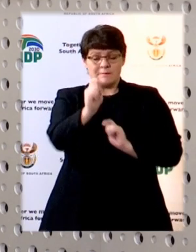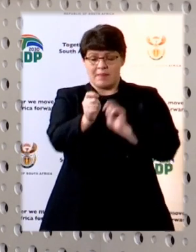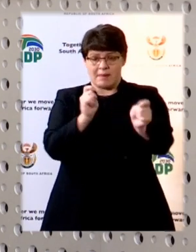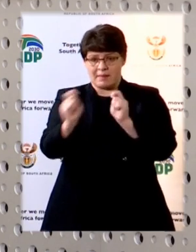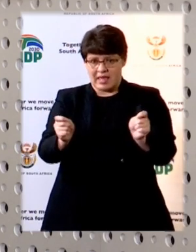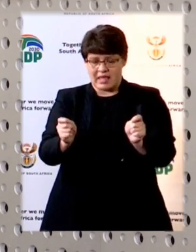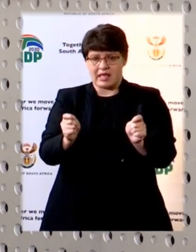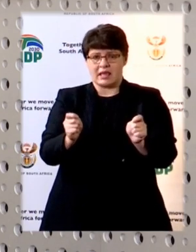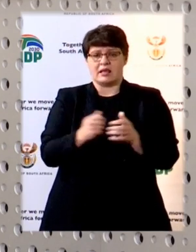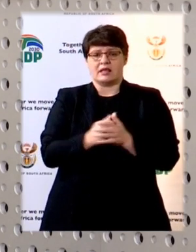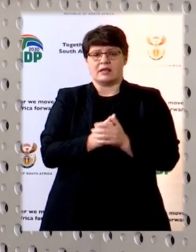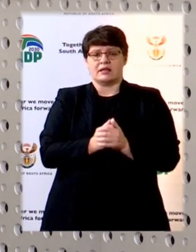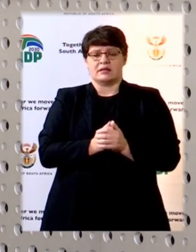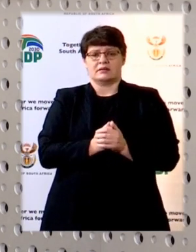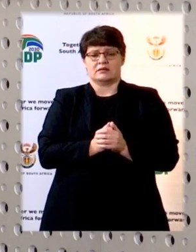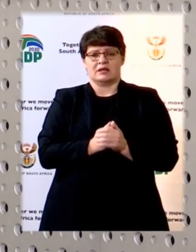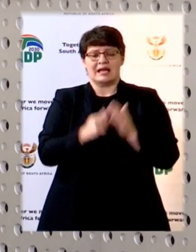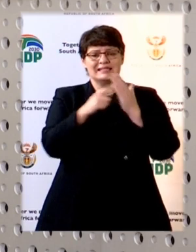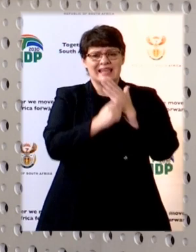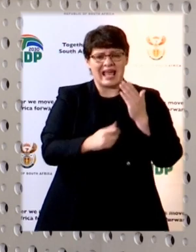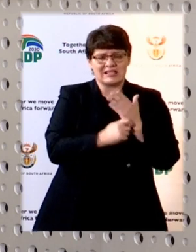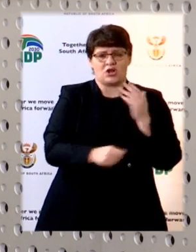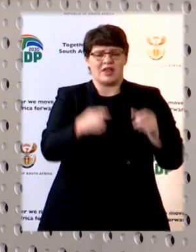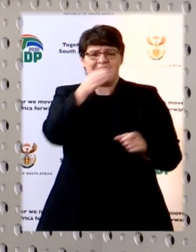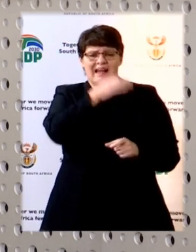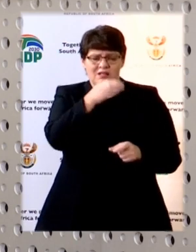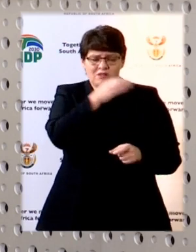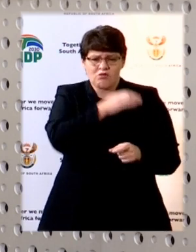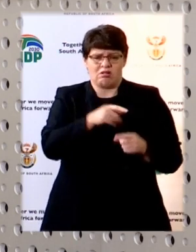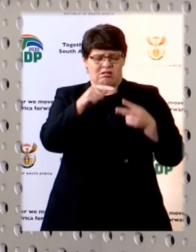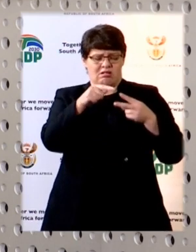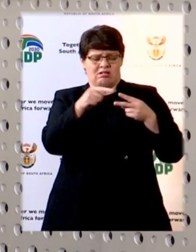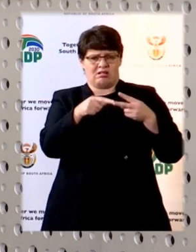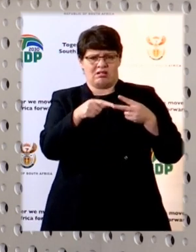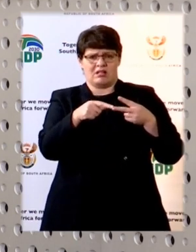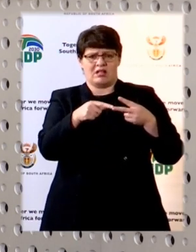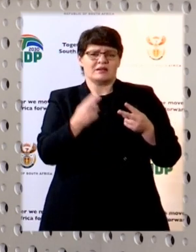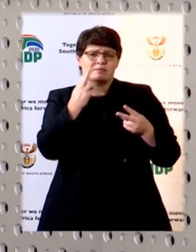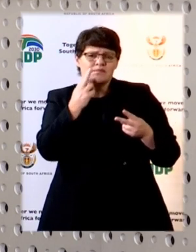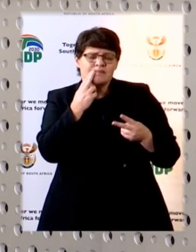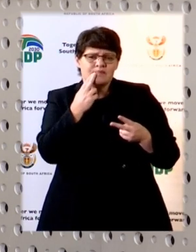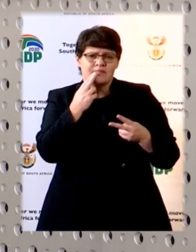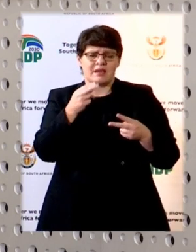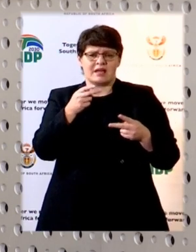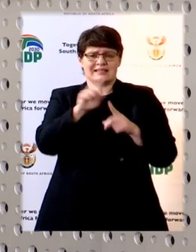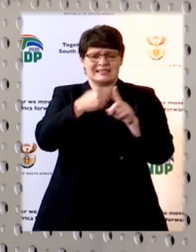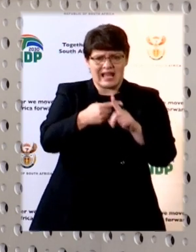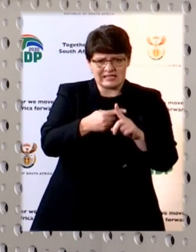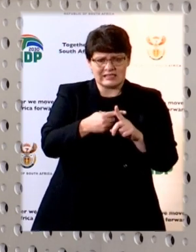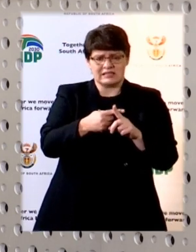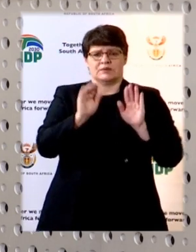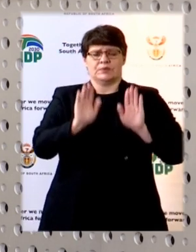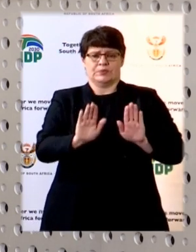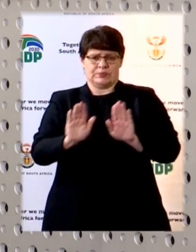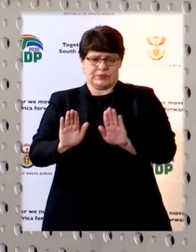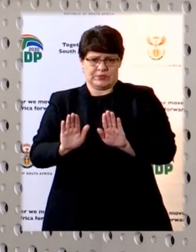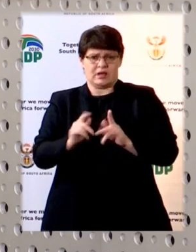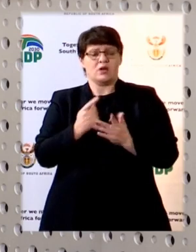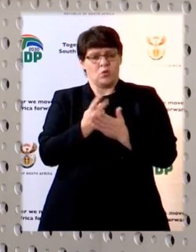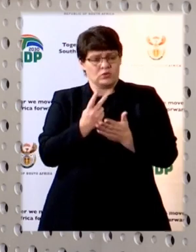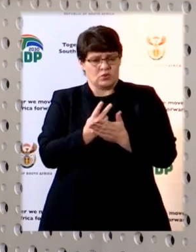of excise taxes on alcoholic beverages and tobacco products, an increase in